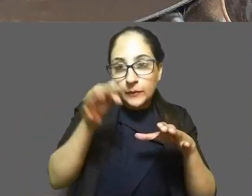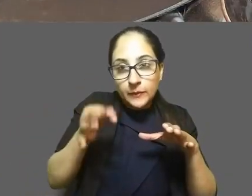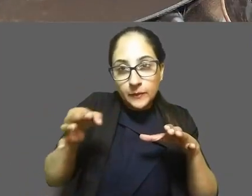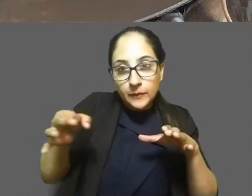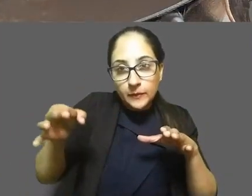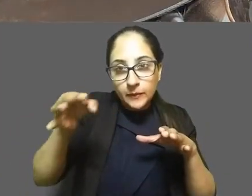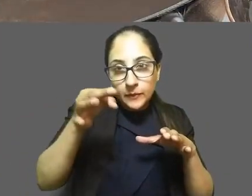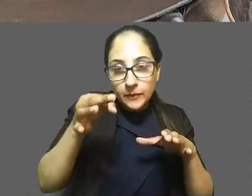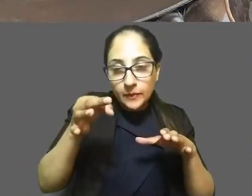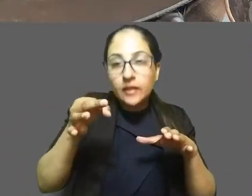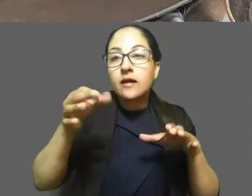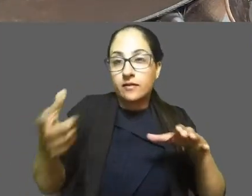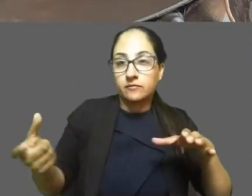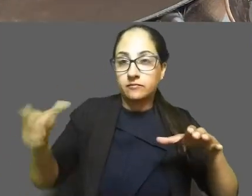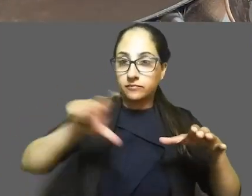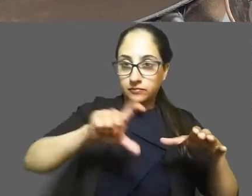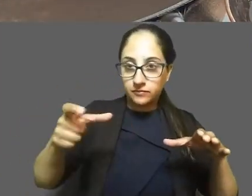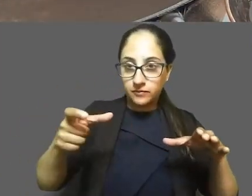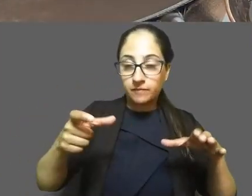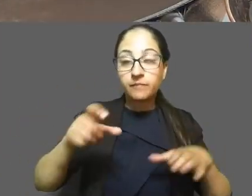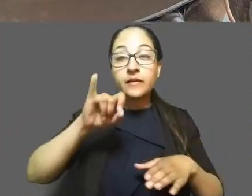So I went ahead and added my